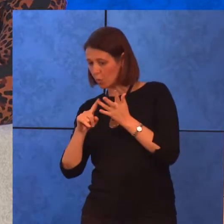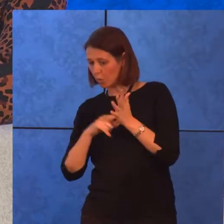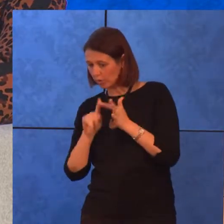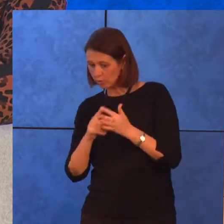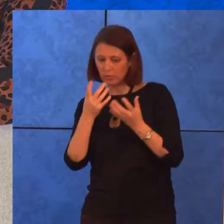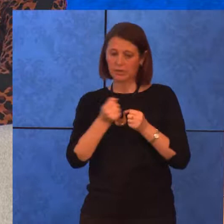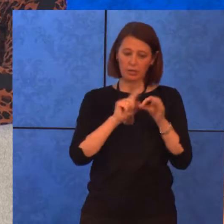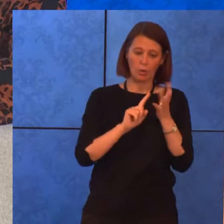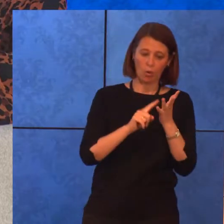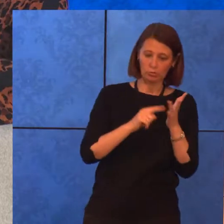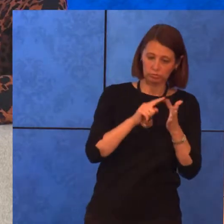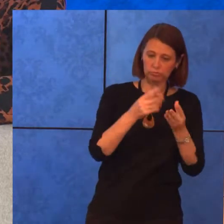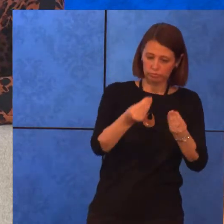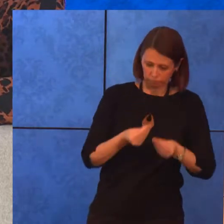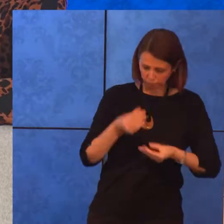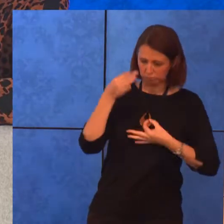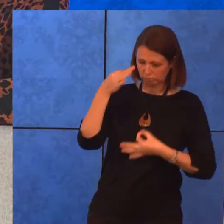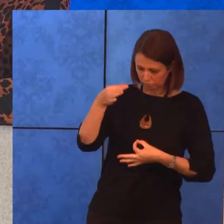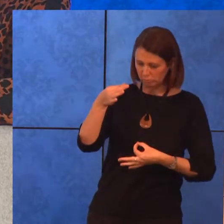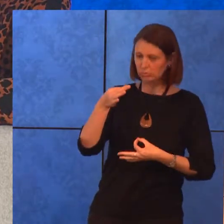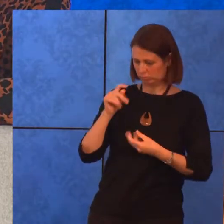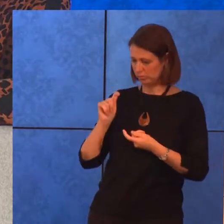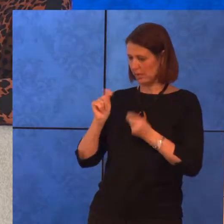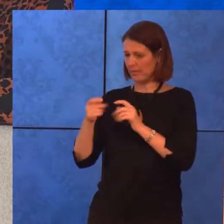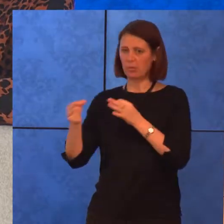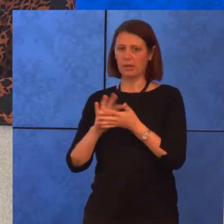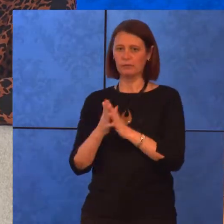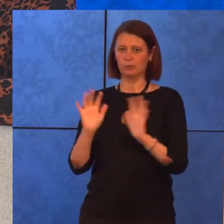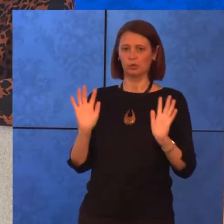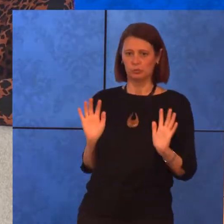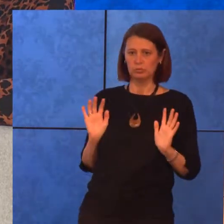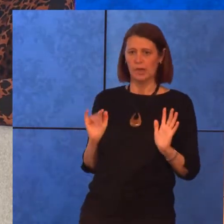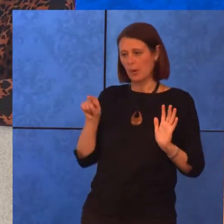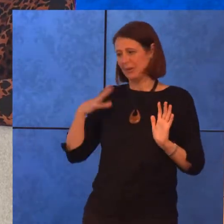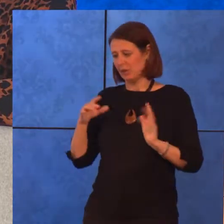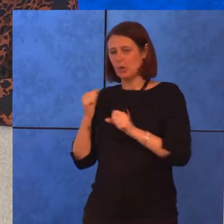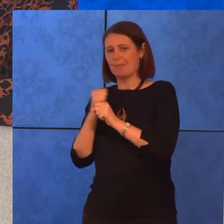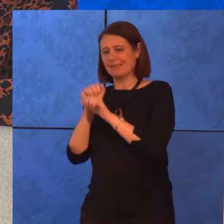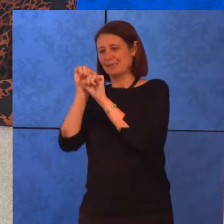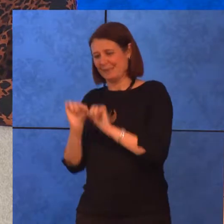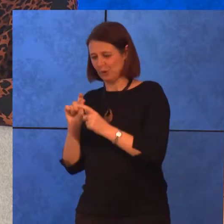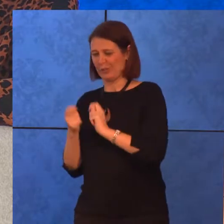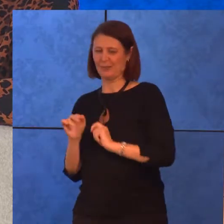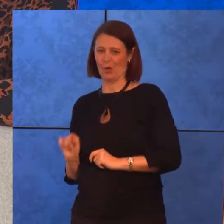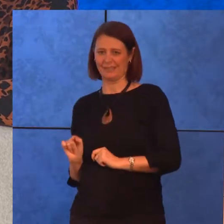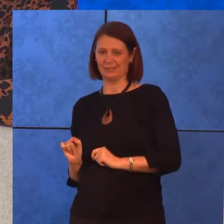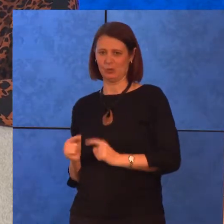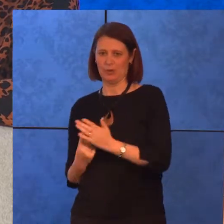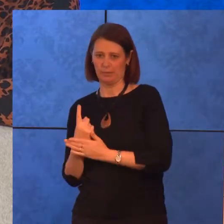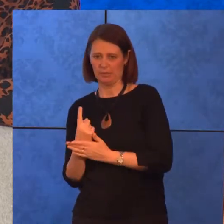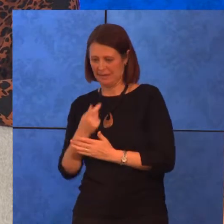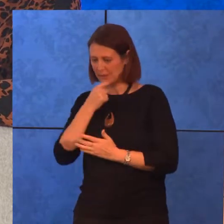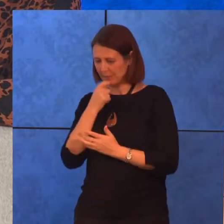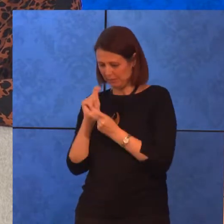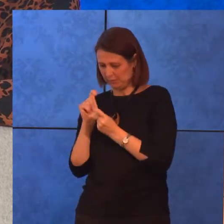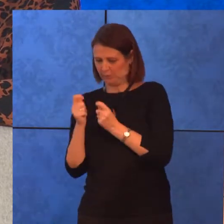get the quote we should be able to go straight in and amend that plan, but we have to make some system changes to do that, and possibly a little tweak